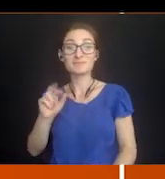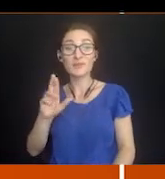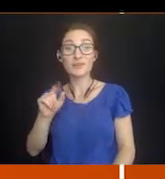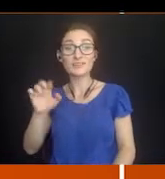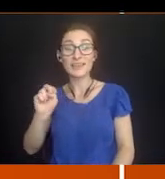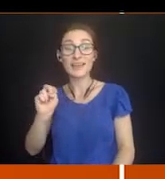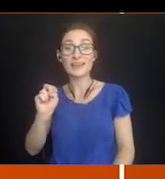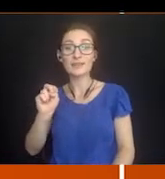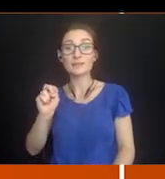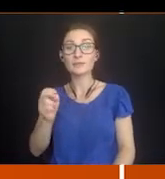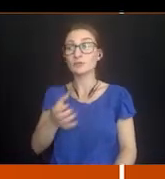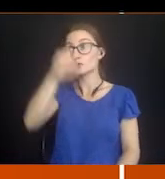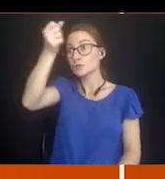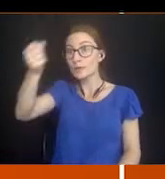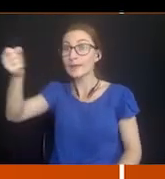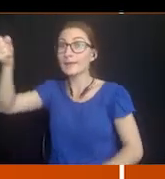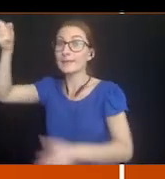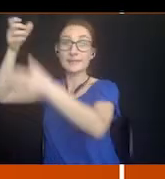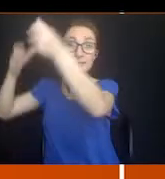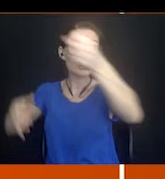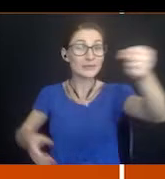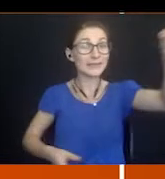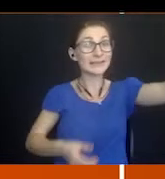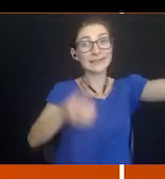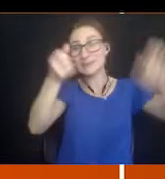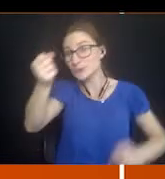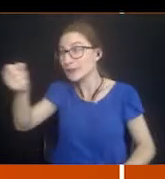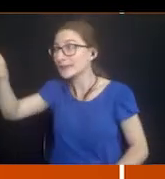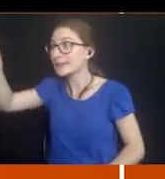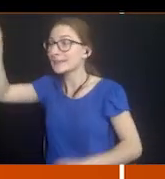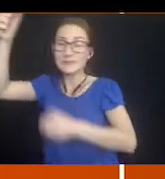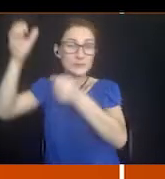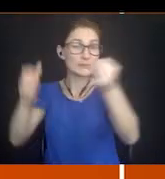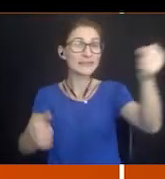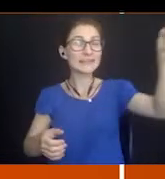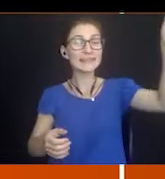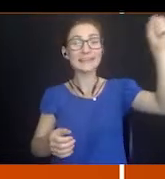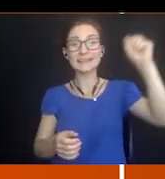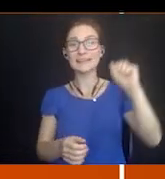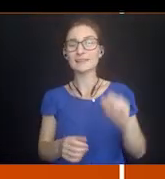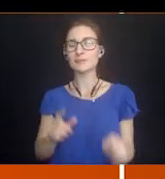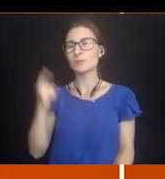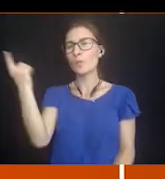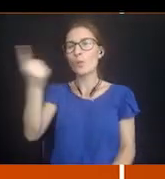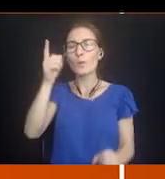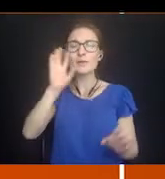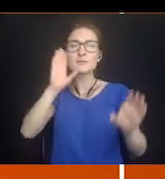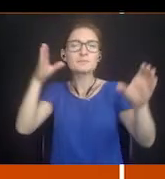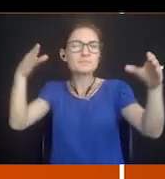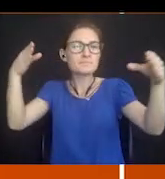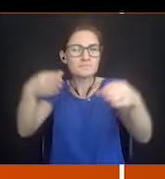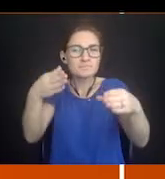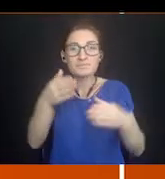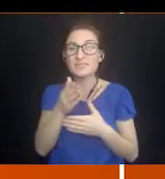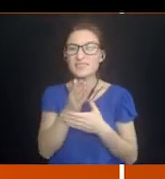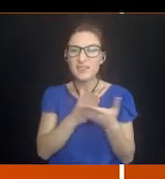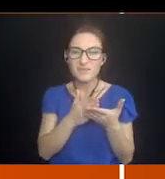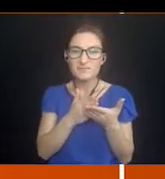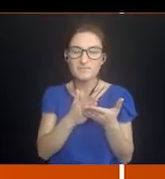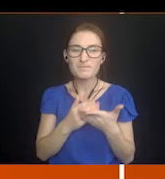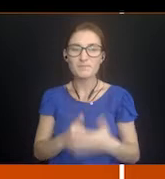Tarzan swinging through the jungle, going from one vine to the next without ever letting go. We're always in some degree of tunnel